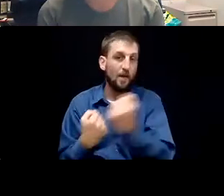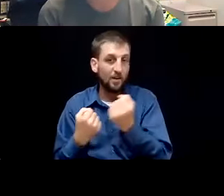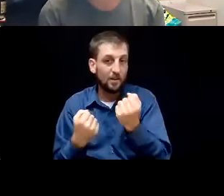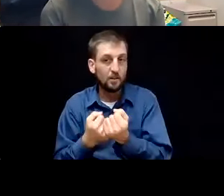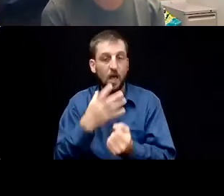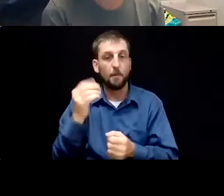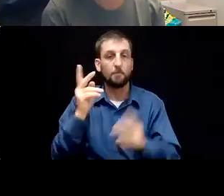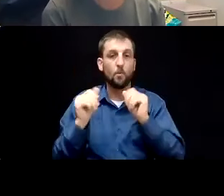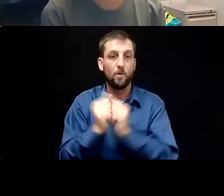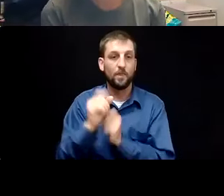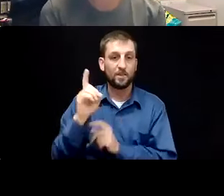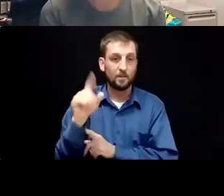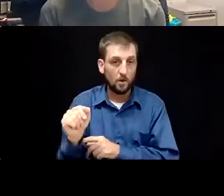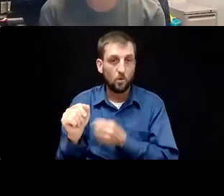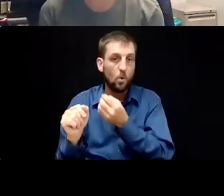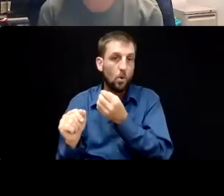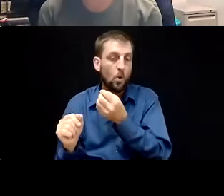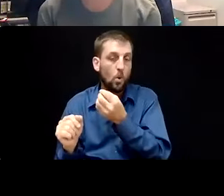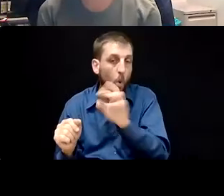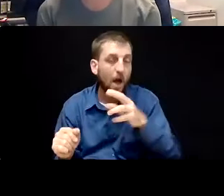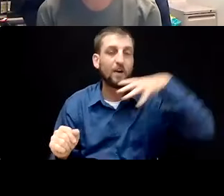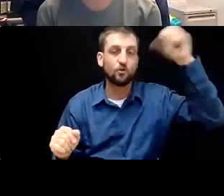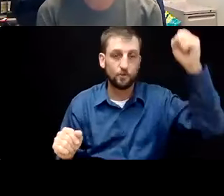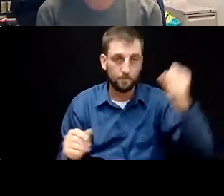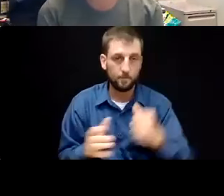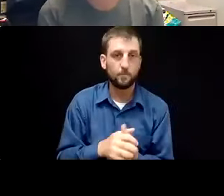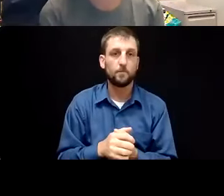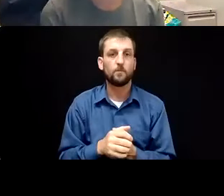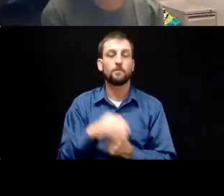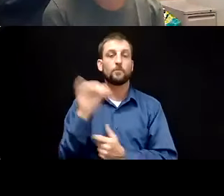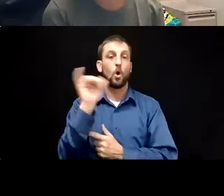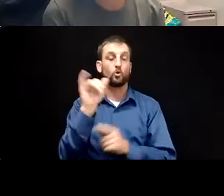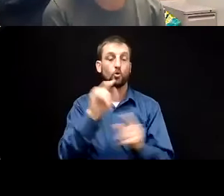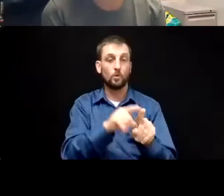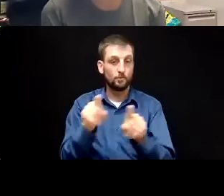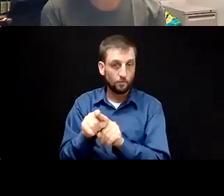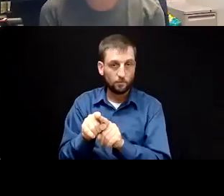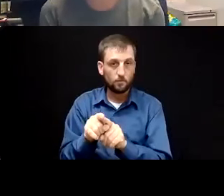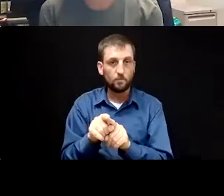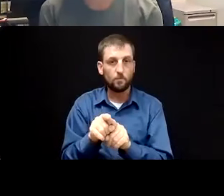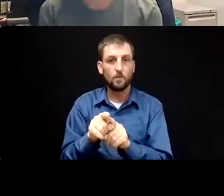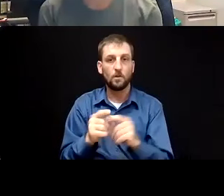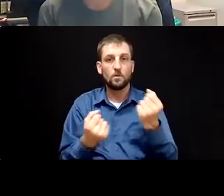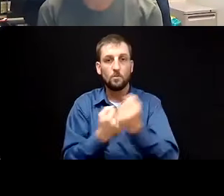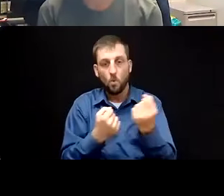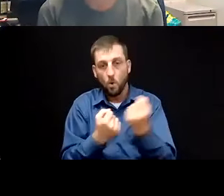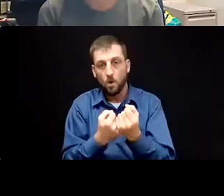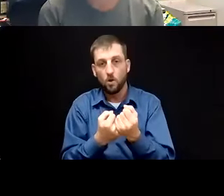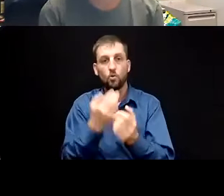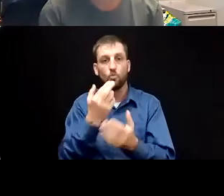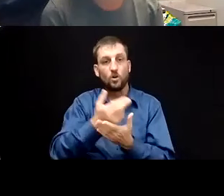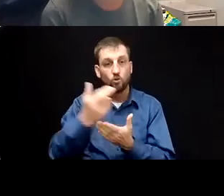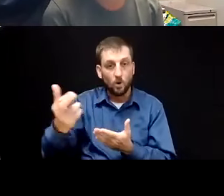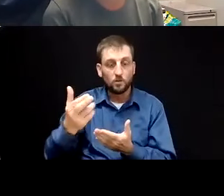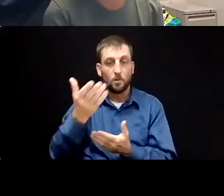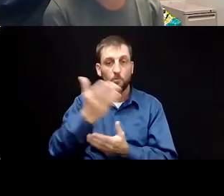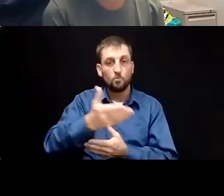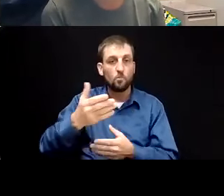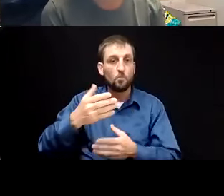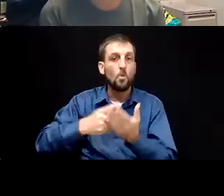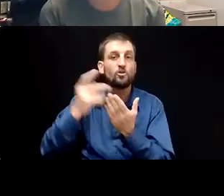and/or who are aging. And also develop and support resources and projects to better provide for the needs of